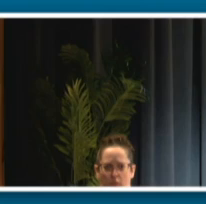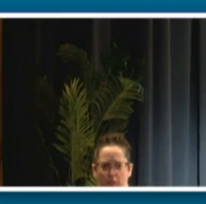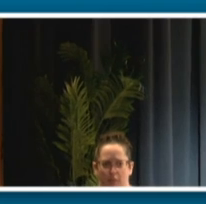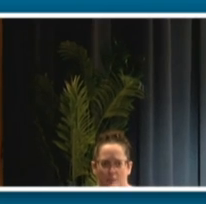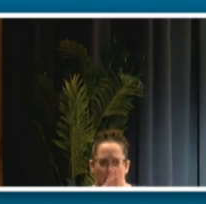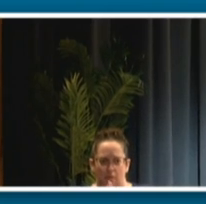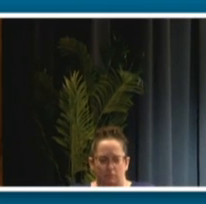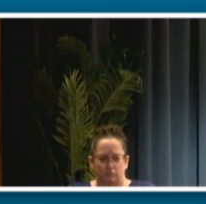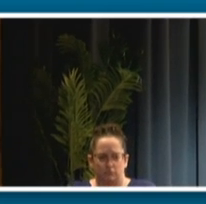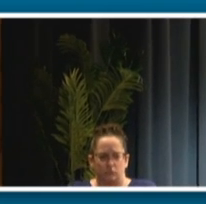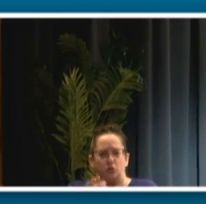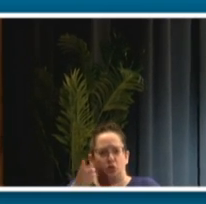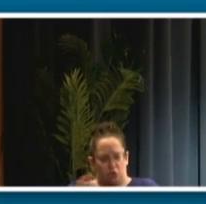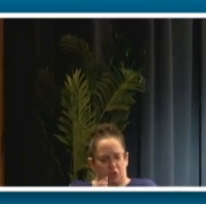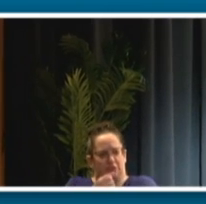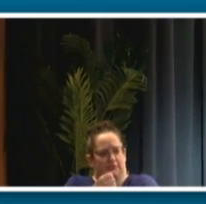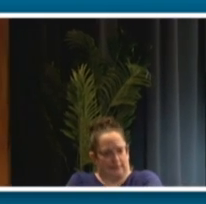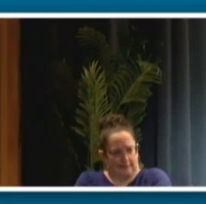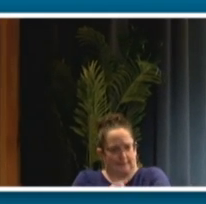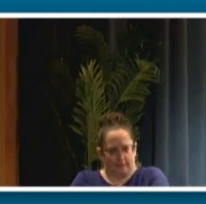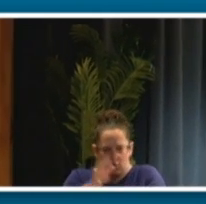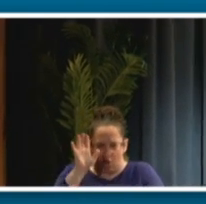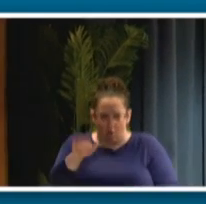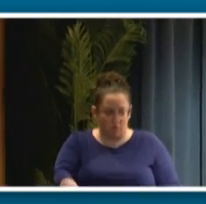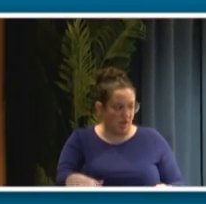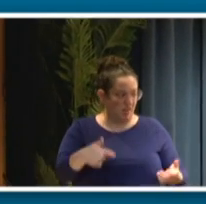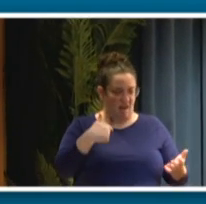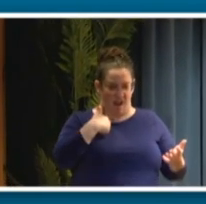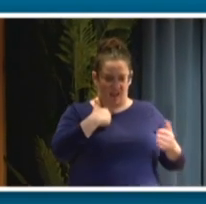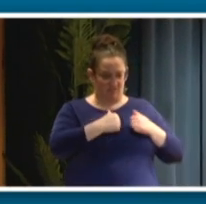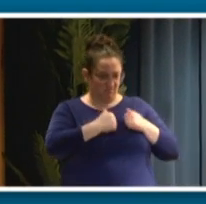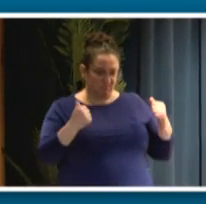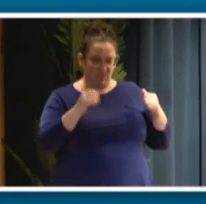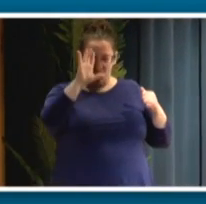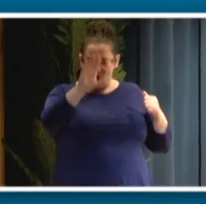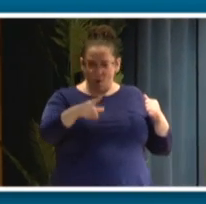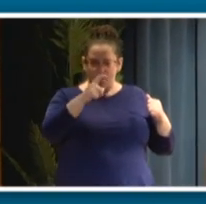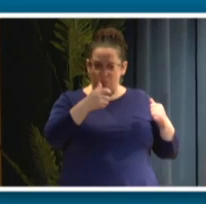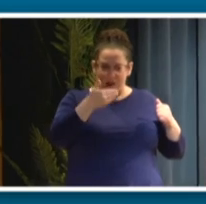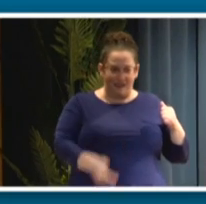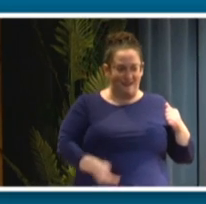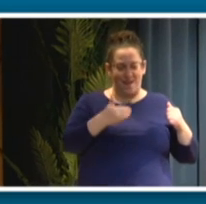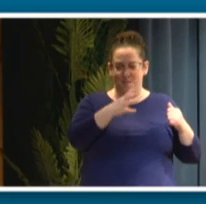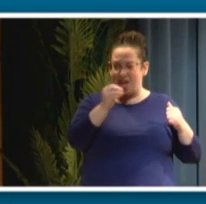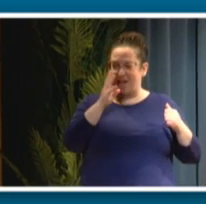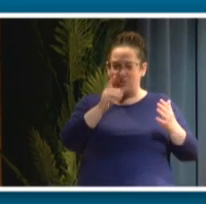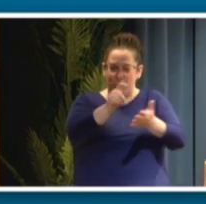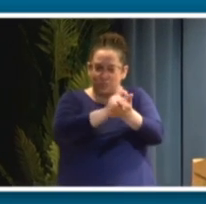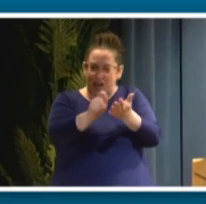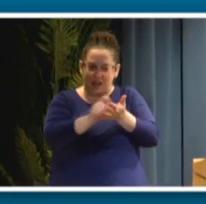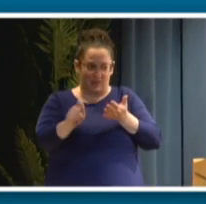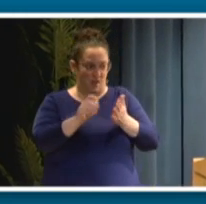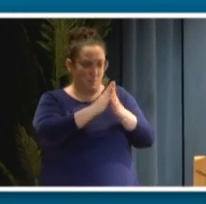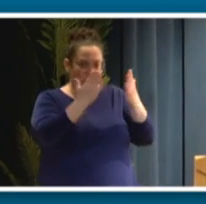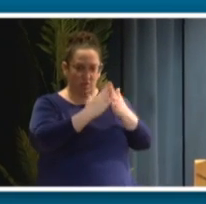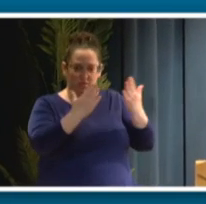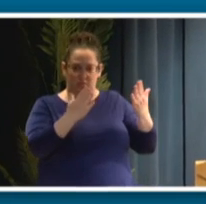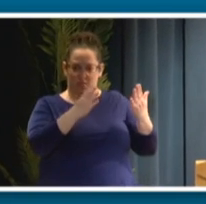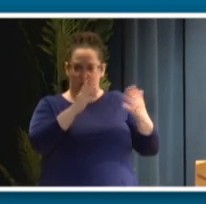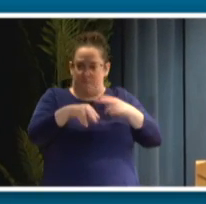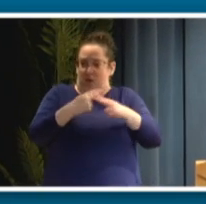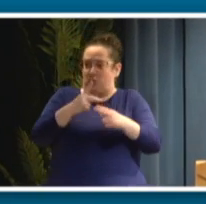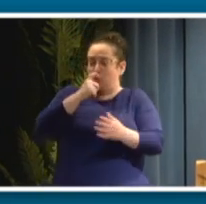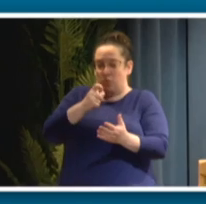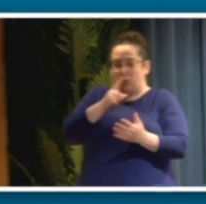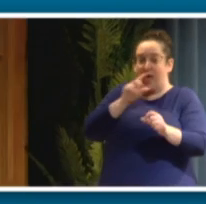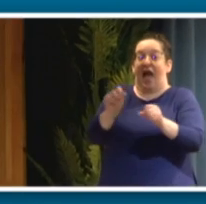Mm. And because of that, it ain't nothing for me to stand up here and tell y'all who I am or to write a book or to write books about these shorties, about who they actually are,